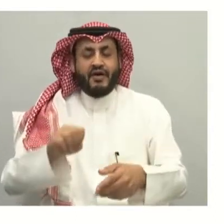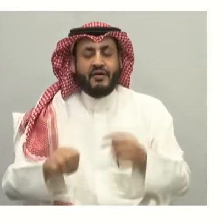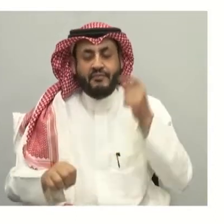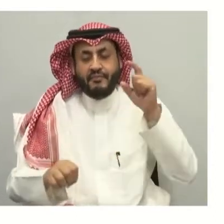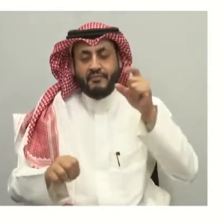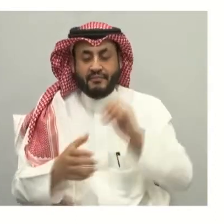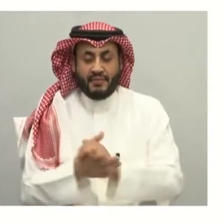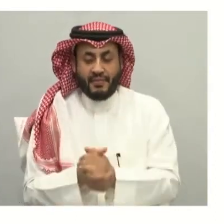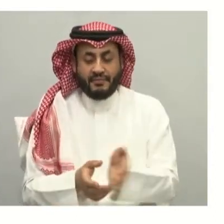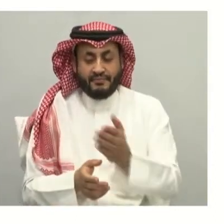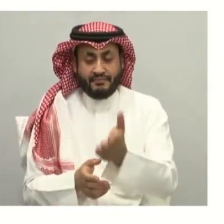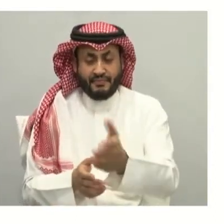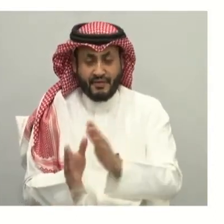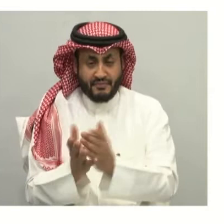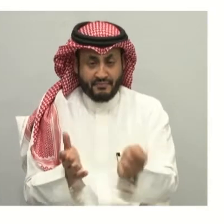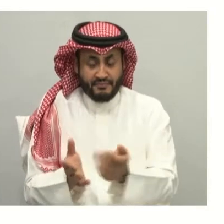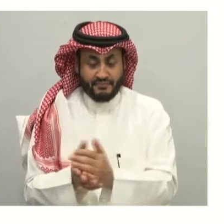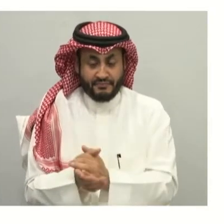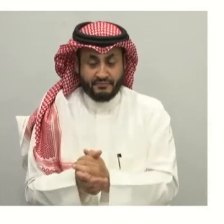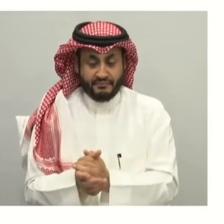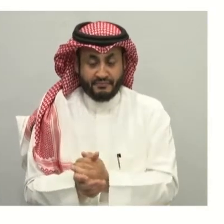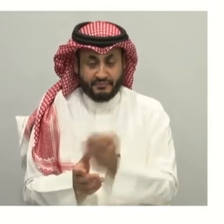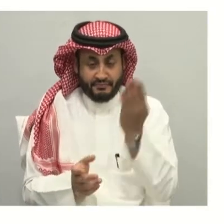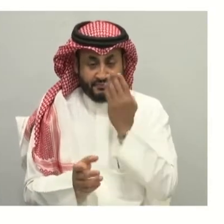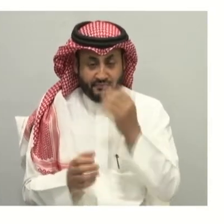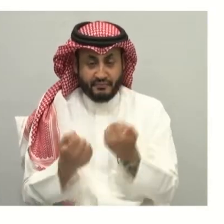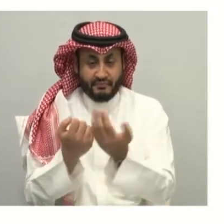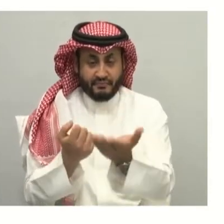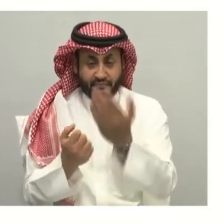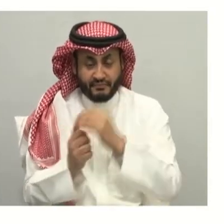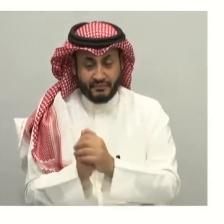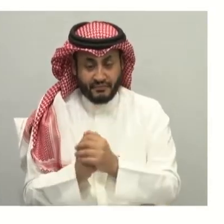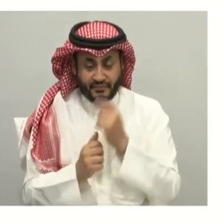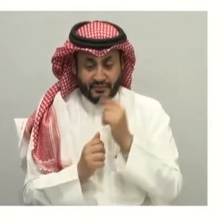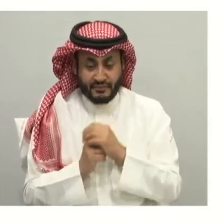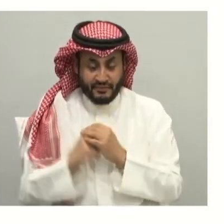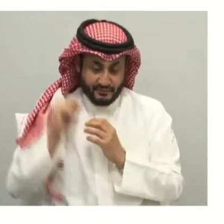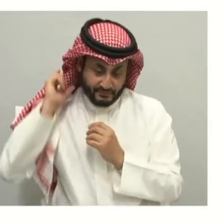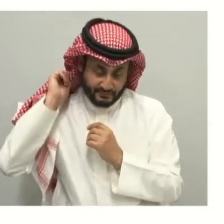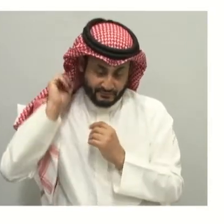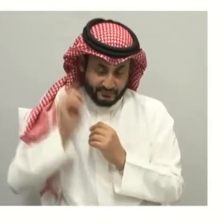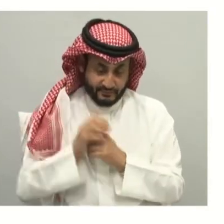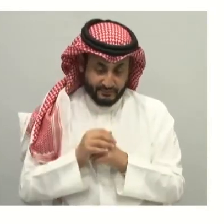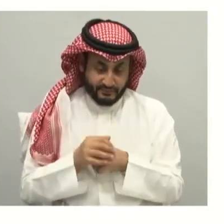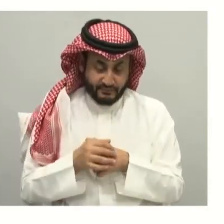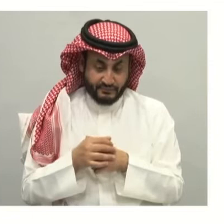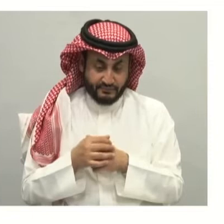Here it's written already in your book. Let's just read together and look at the next, the one after.